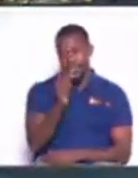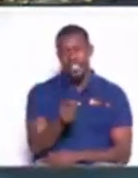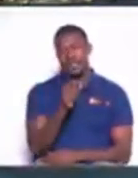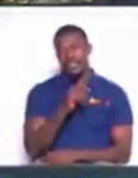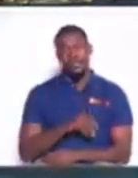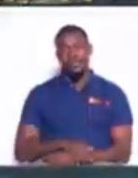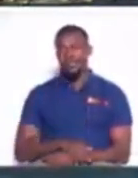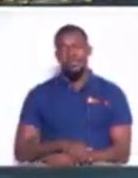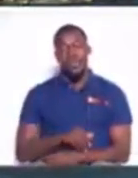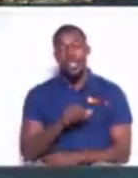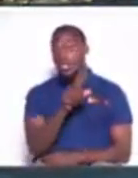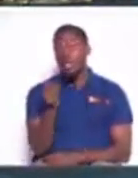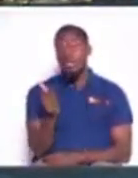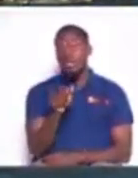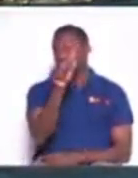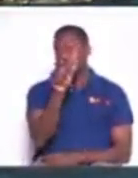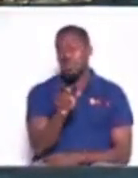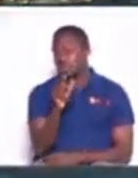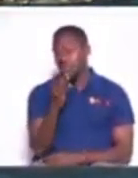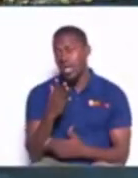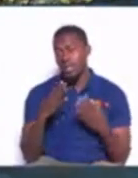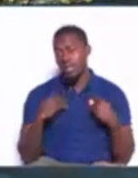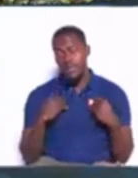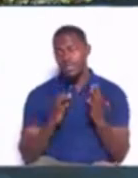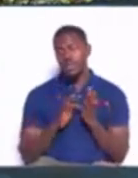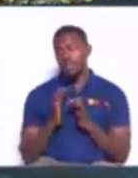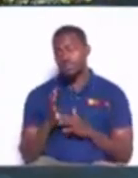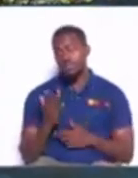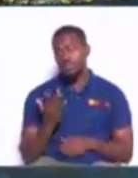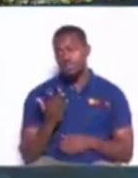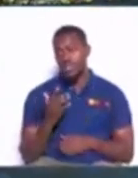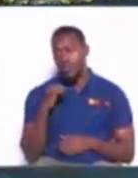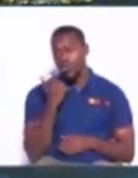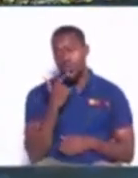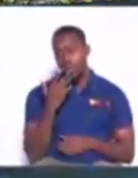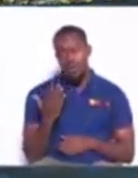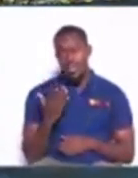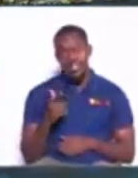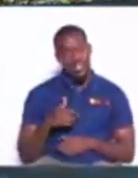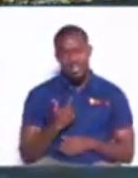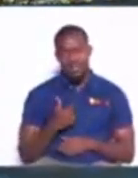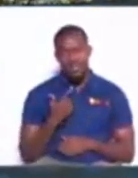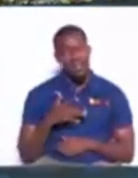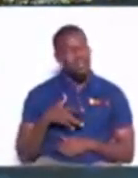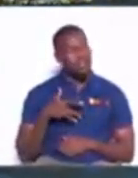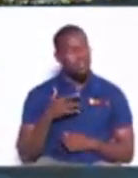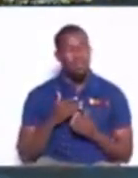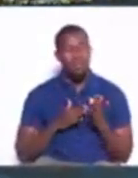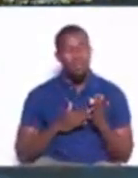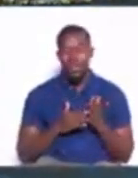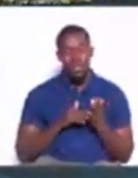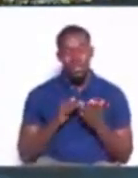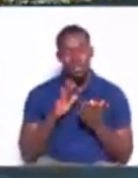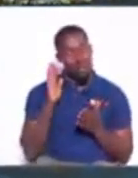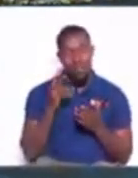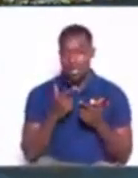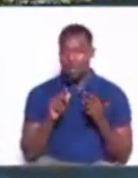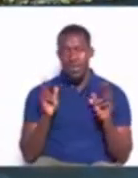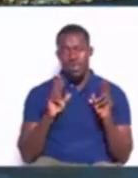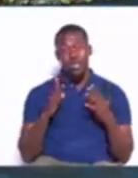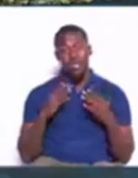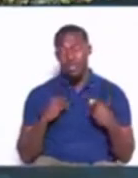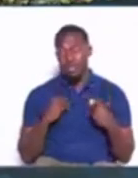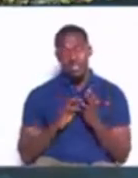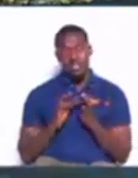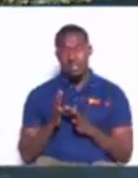There's somebody thinking, yes, Lord, I want to give it all, but I feel weak. I feel weak. I'm going to invite